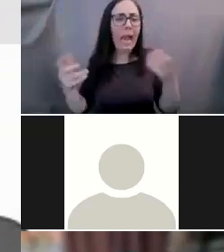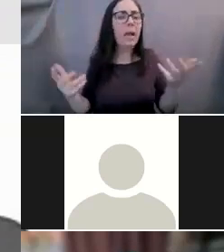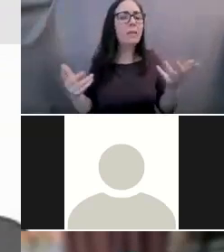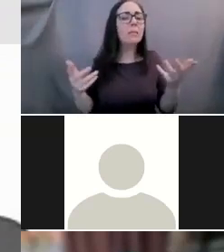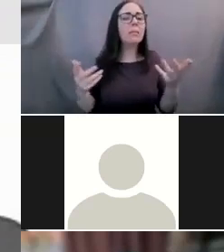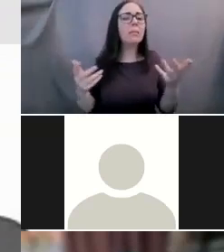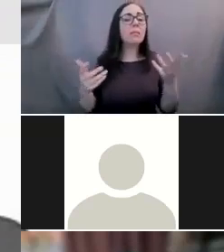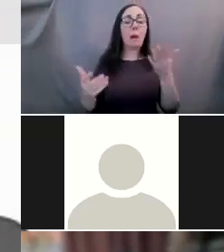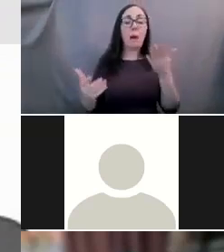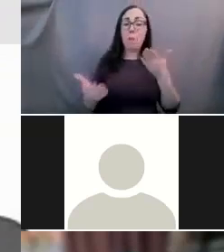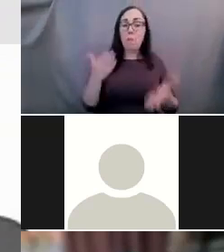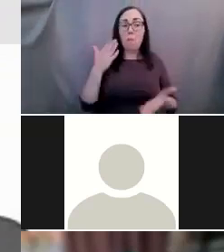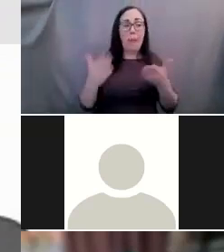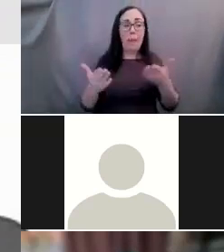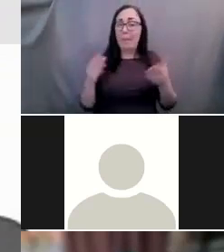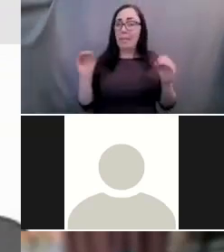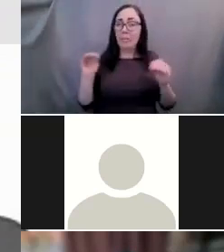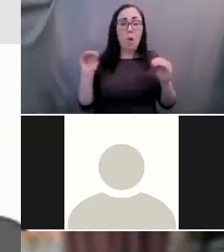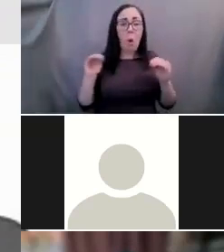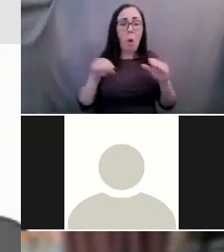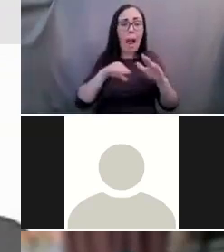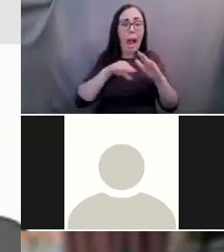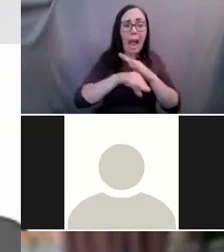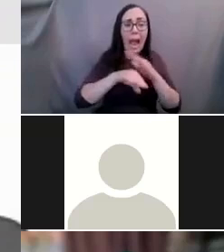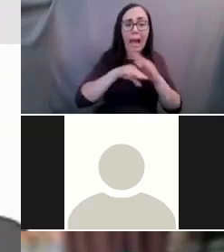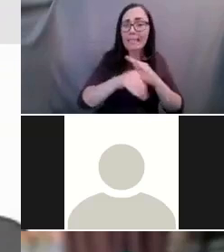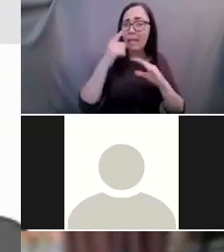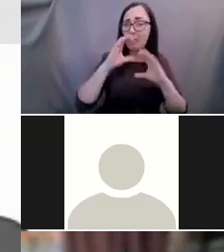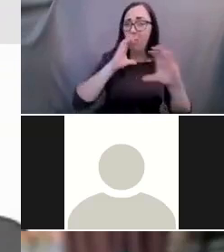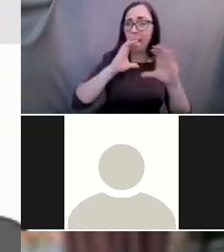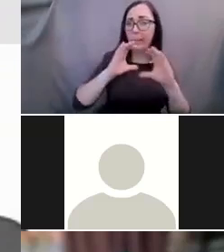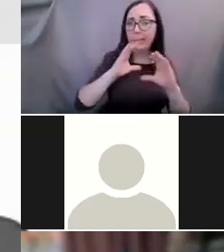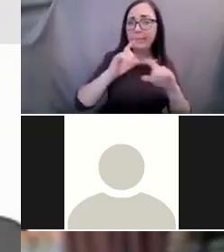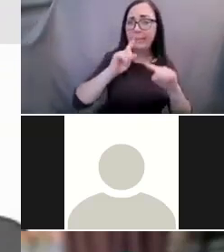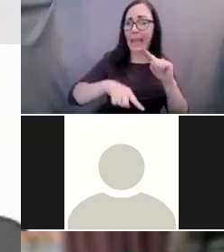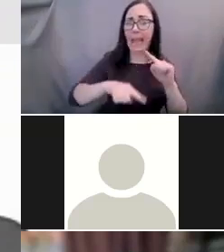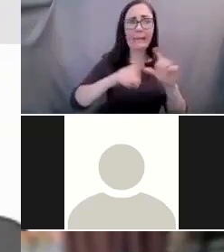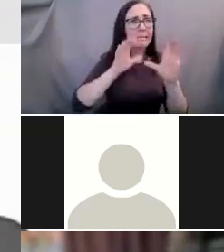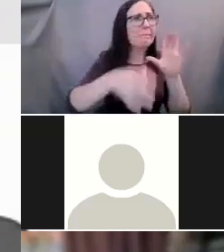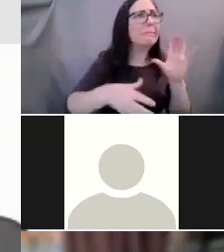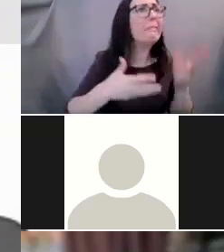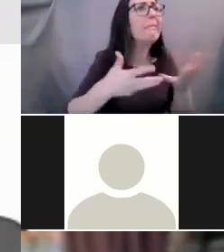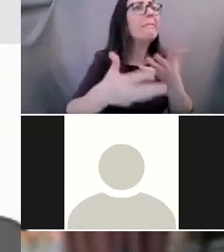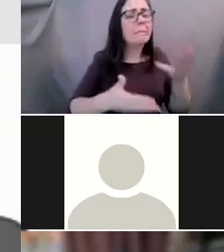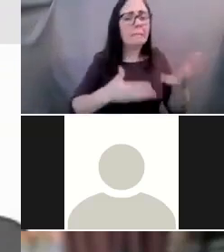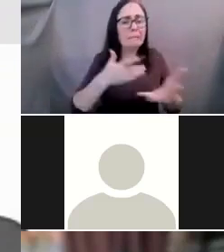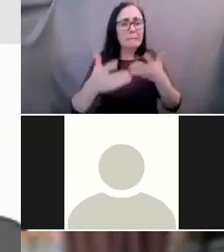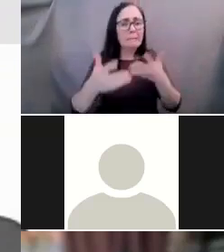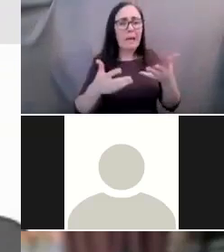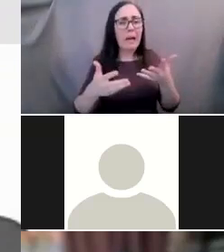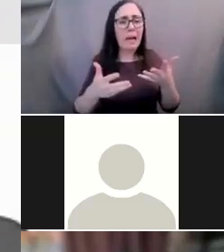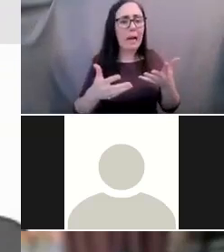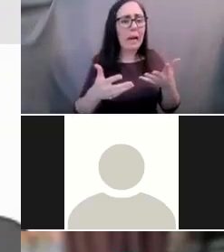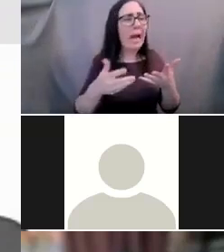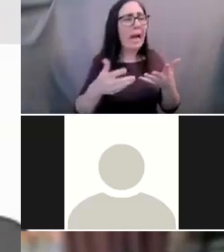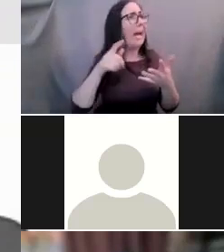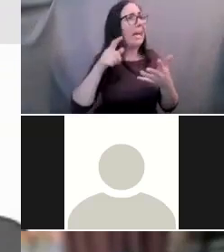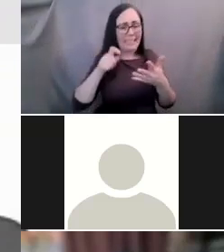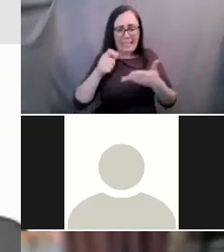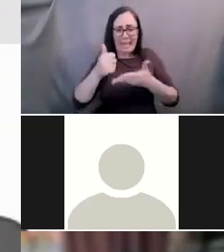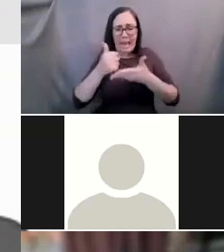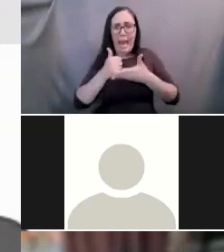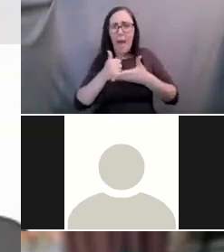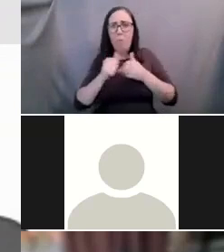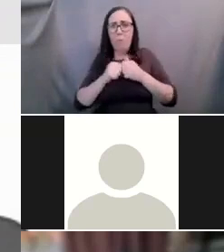There's a lot of things that people say that are victim blaming. For example, why didn't you fight? Or how could you have missed